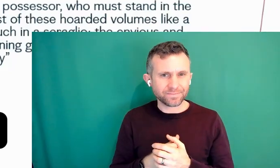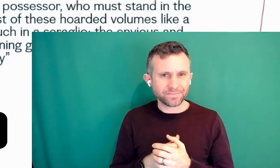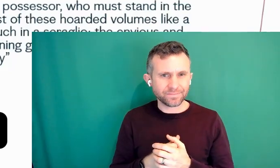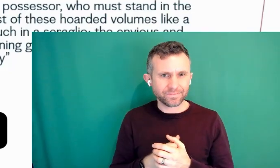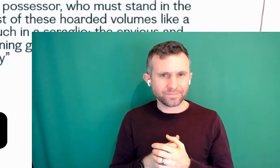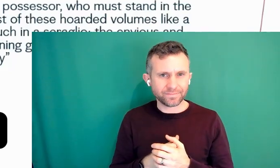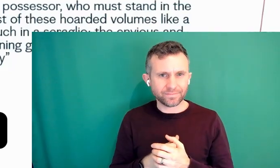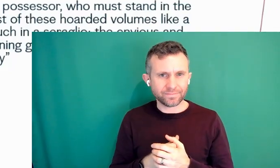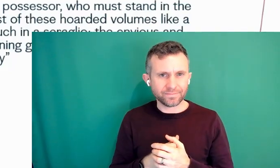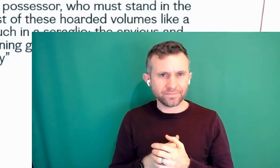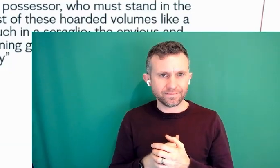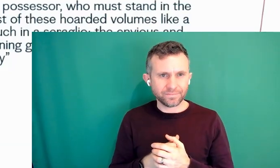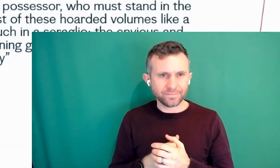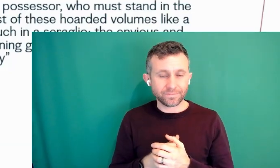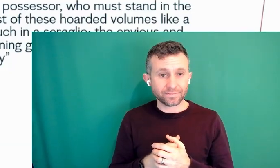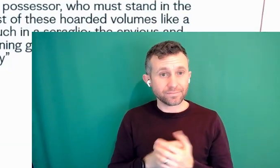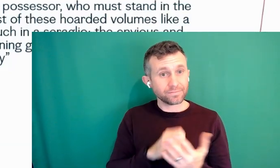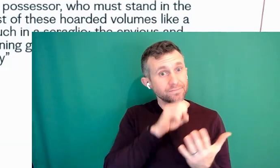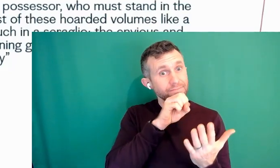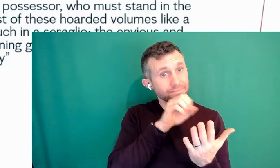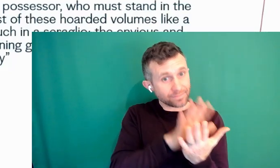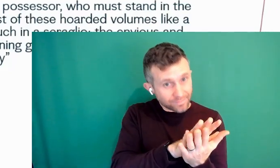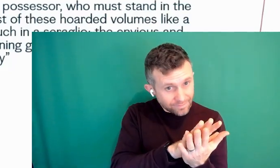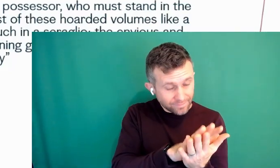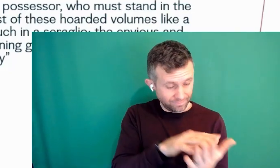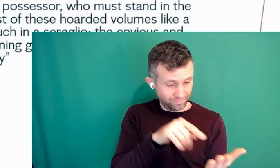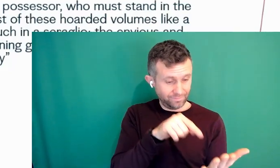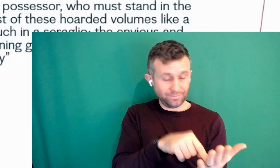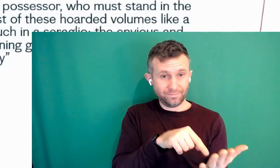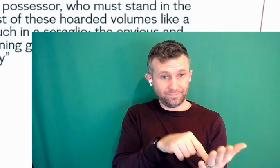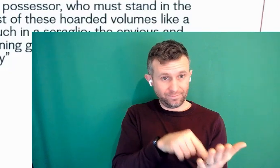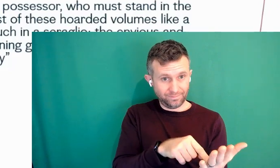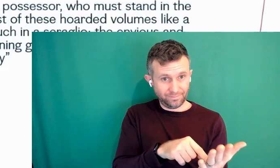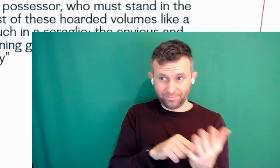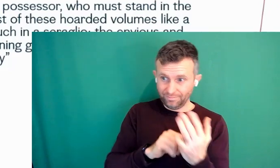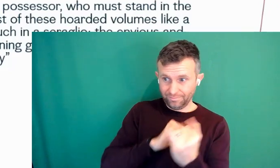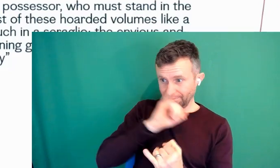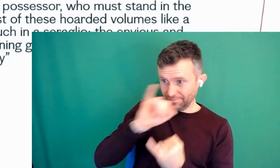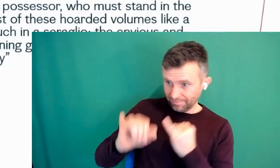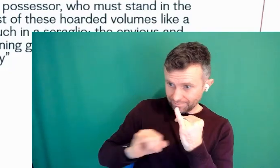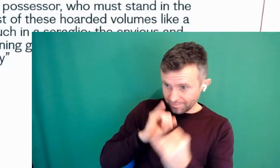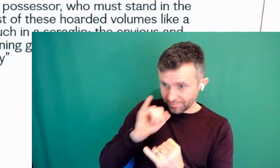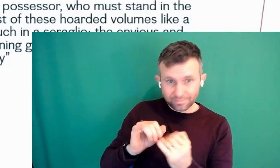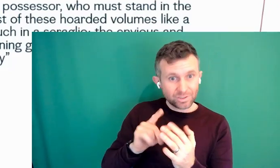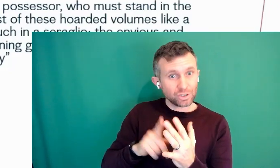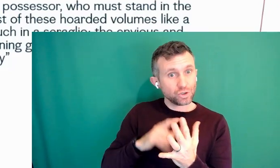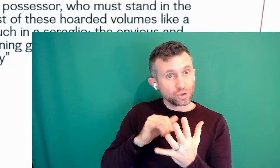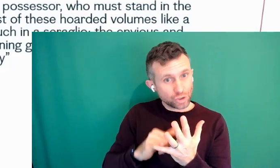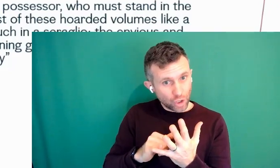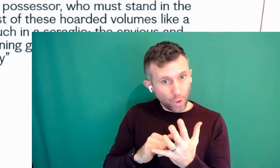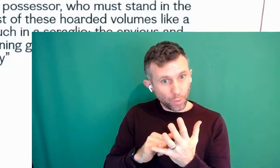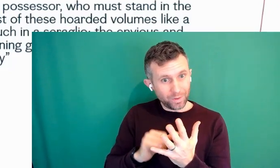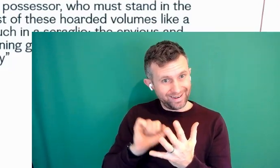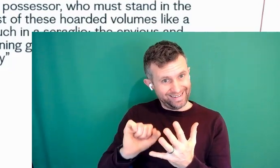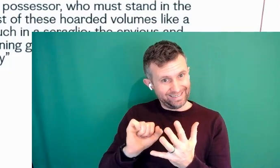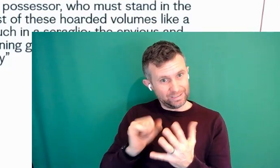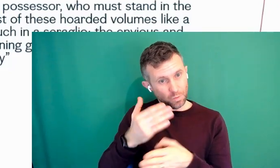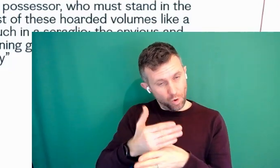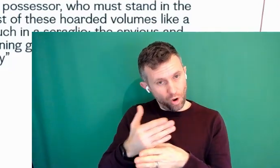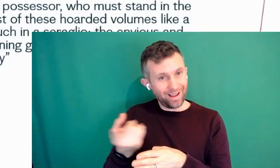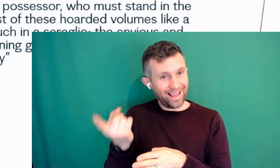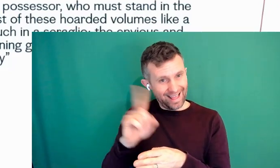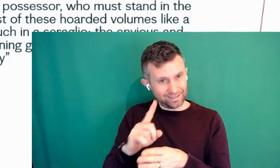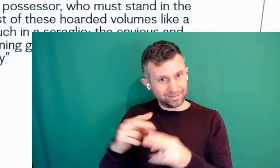these articles must know him well. He marched down to the editor of the paper to demand a